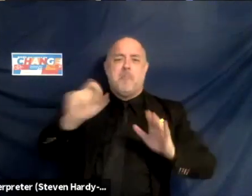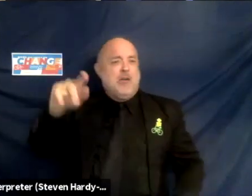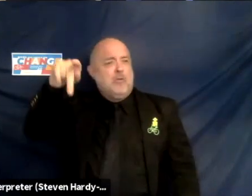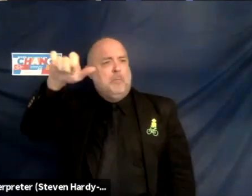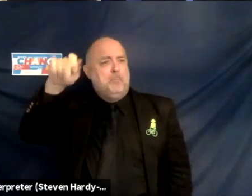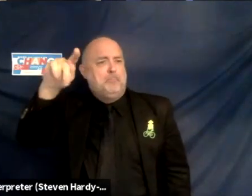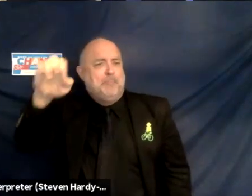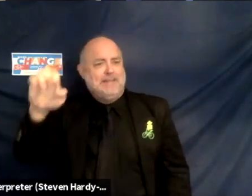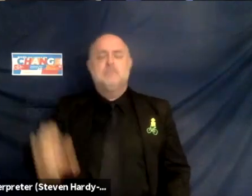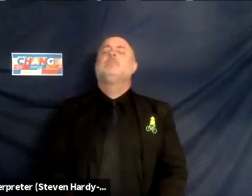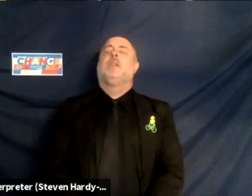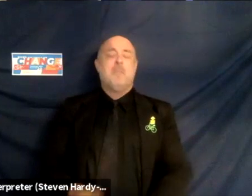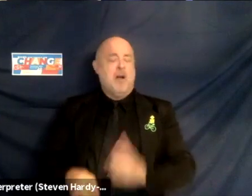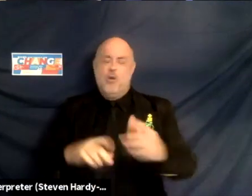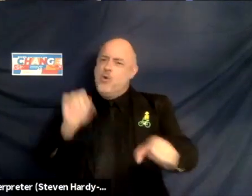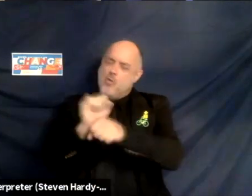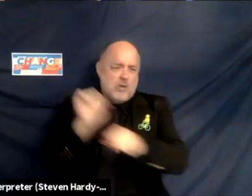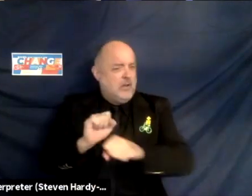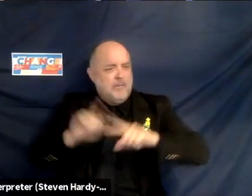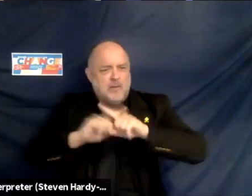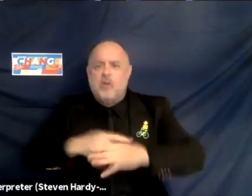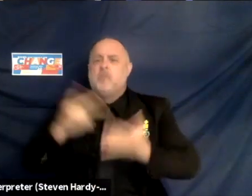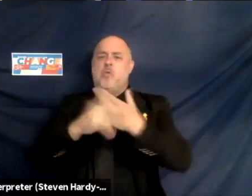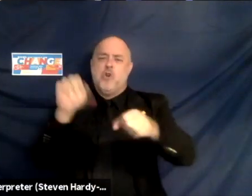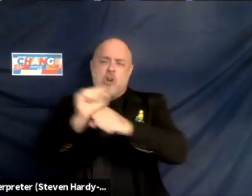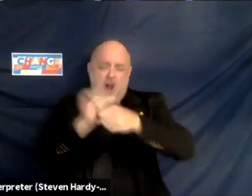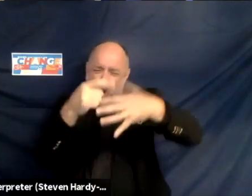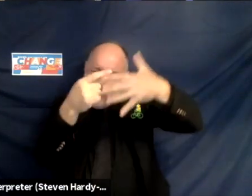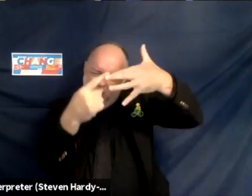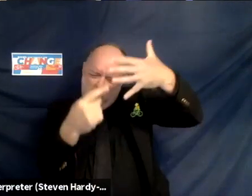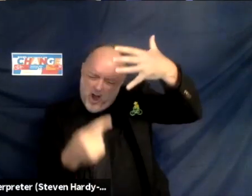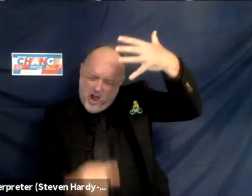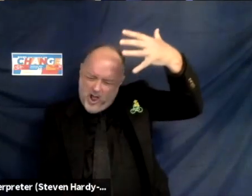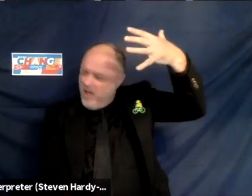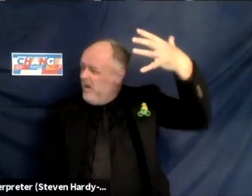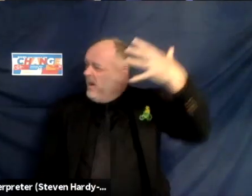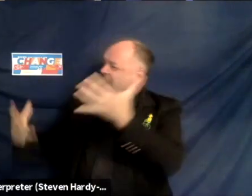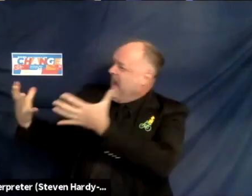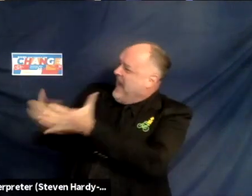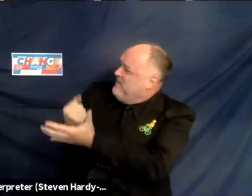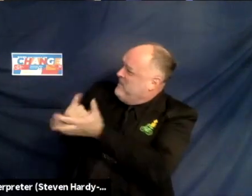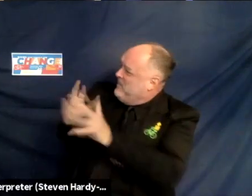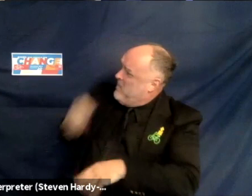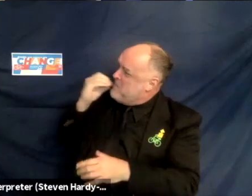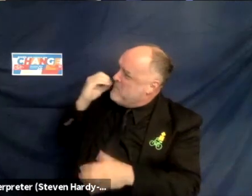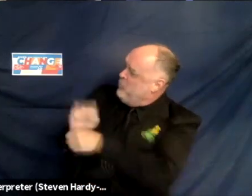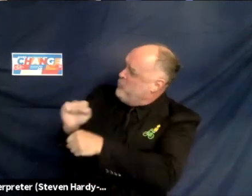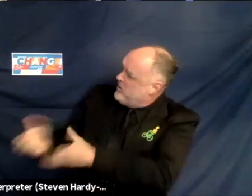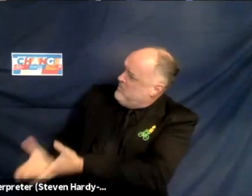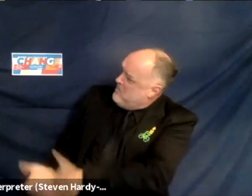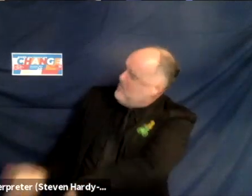improve people's lives every day. During his tenure as mayor, household income grew, poverty fell, and unemployment was cut in half.